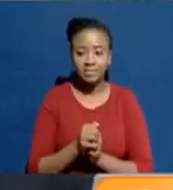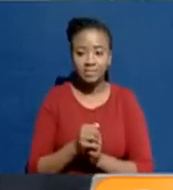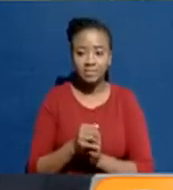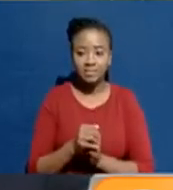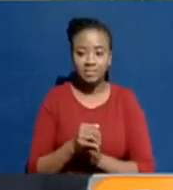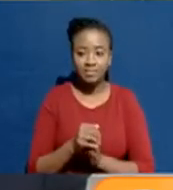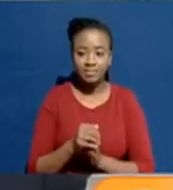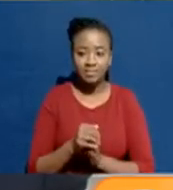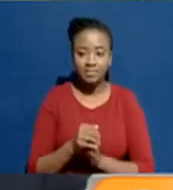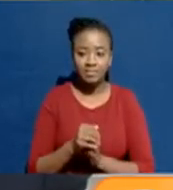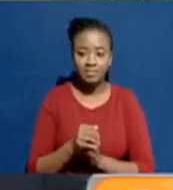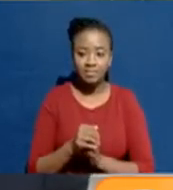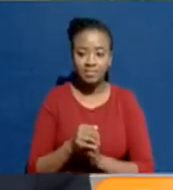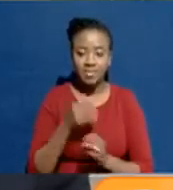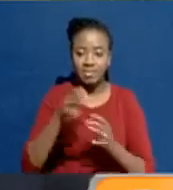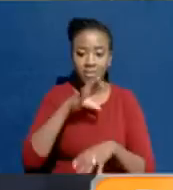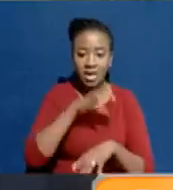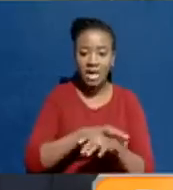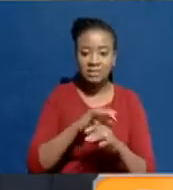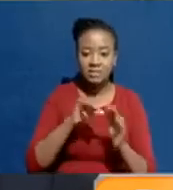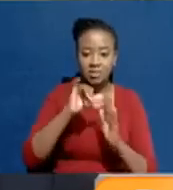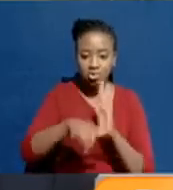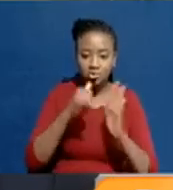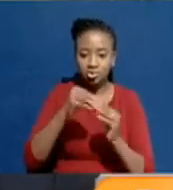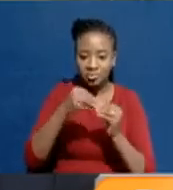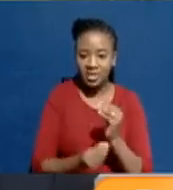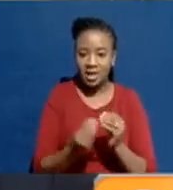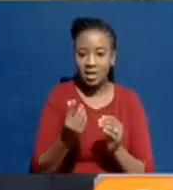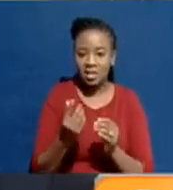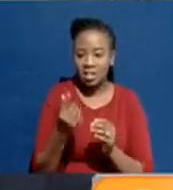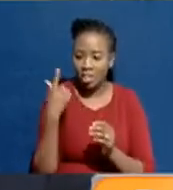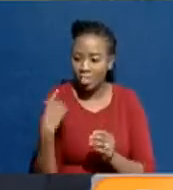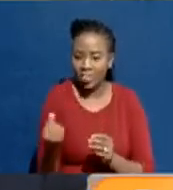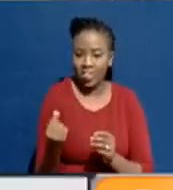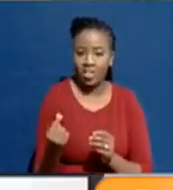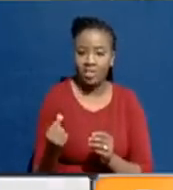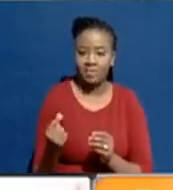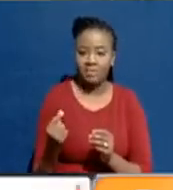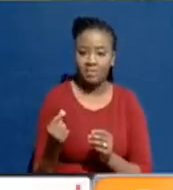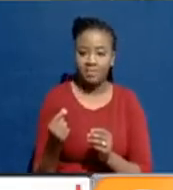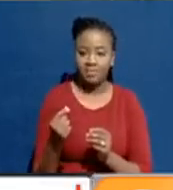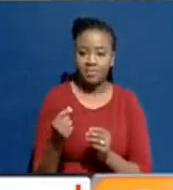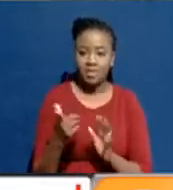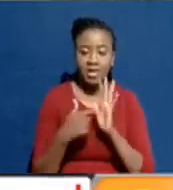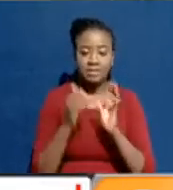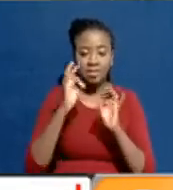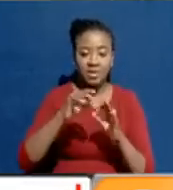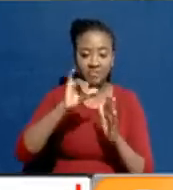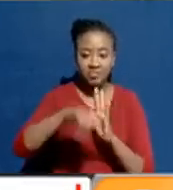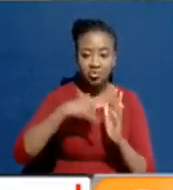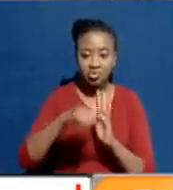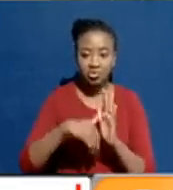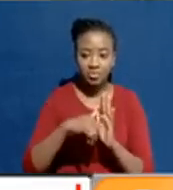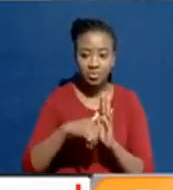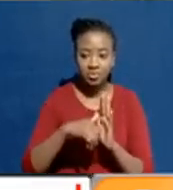they've made their first check from YouTube. Most of them. So kama YouTube ishaikata. So